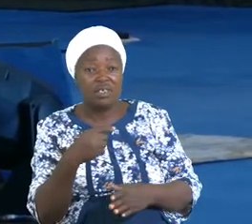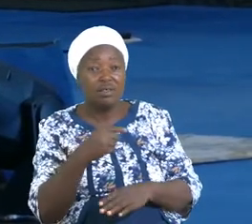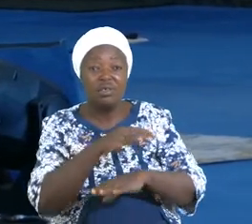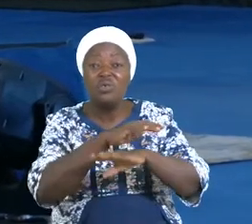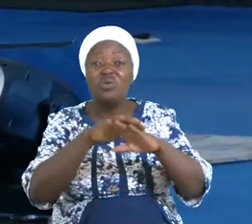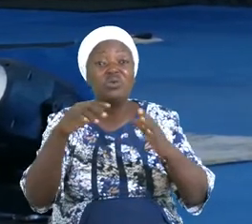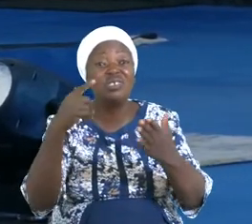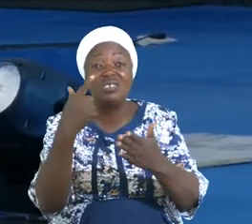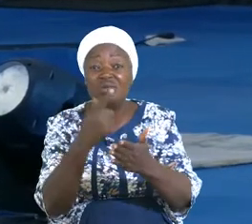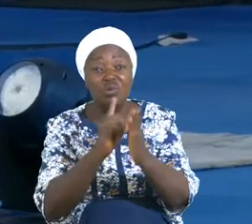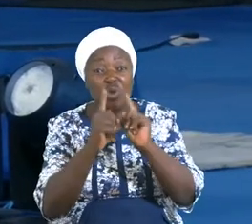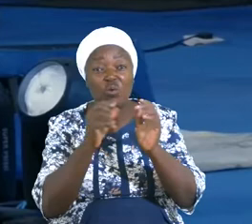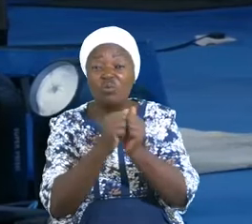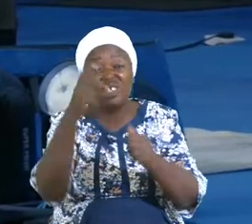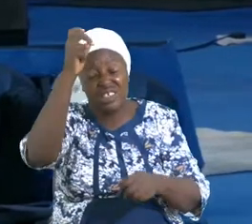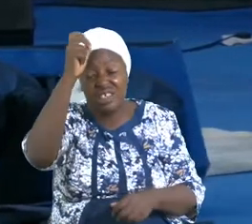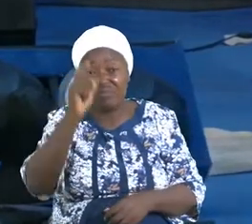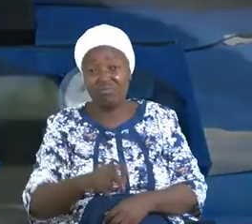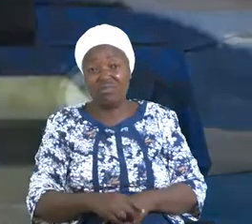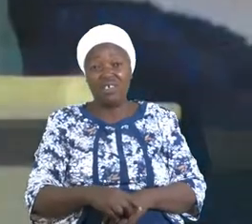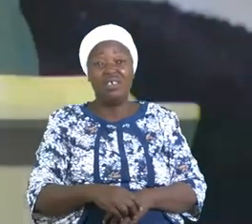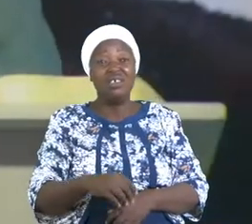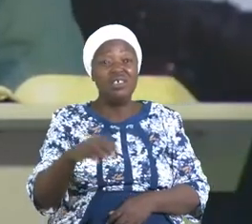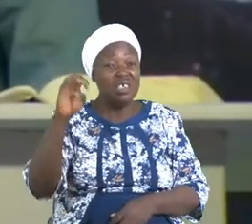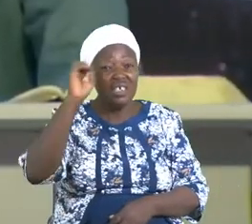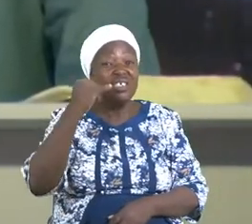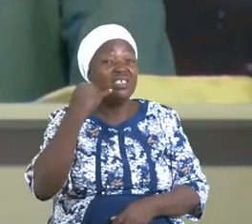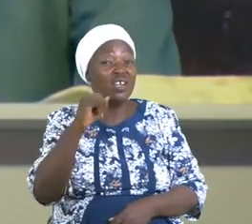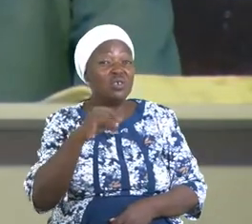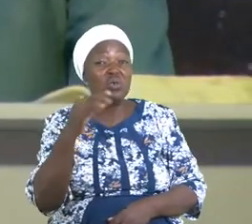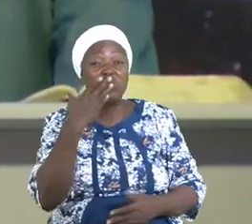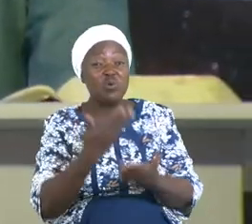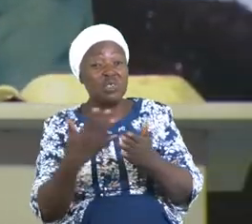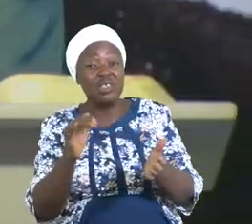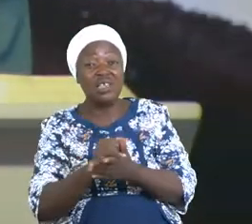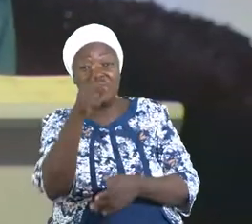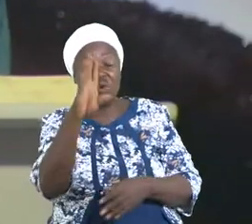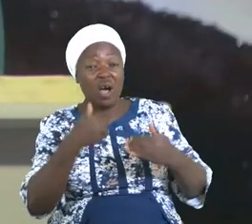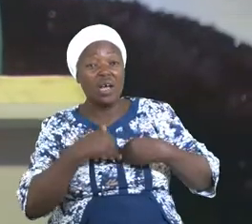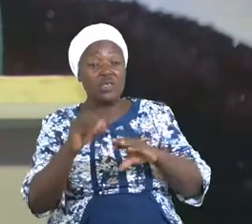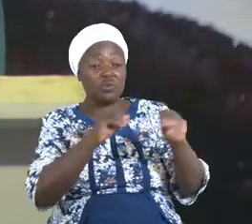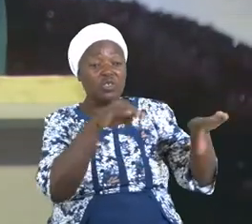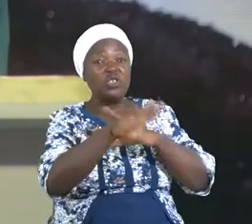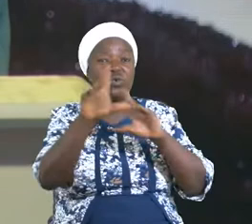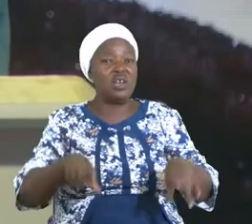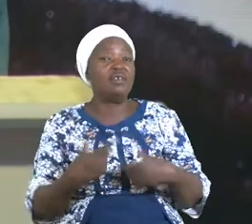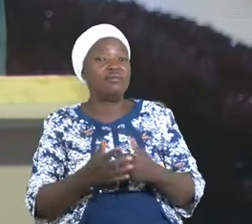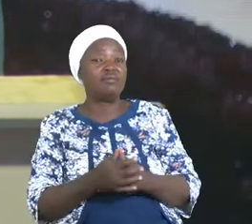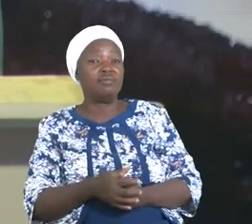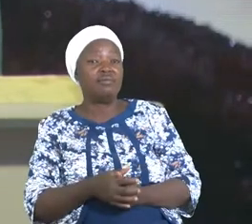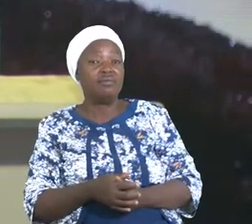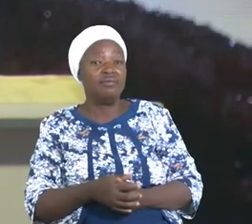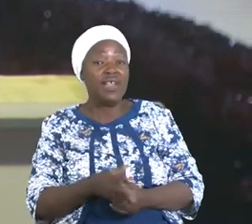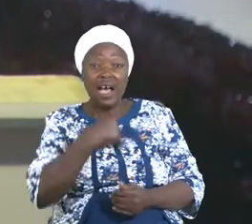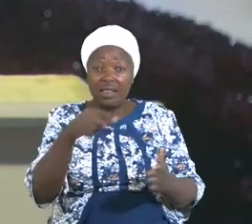devil. He's jealous of the good thing God has brought into your life. And this good